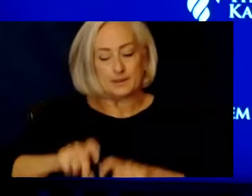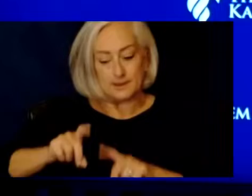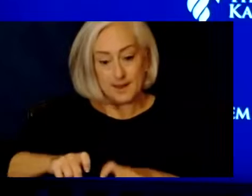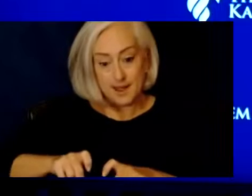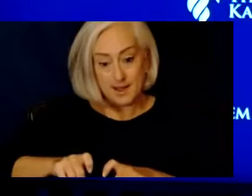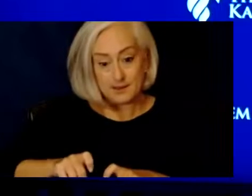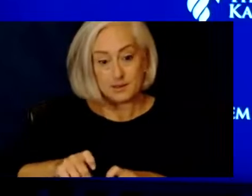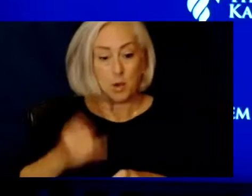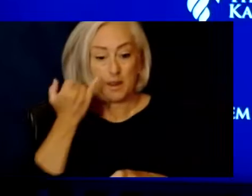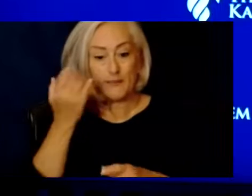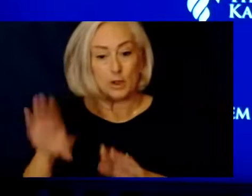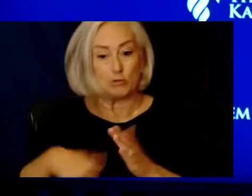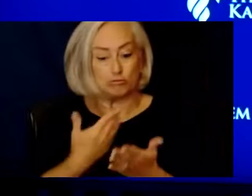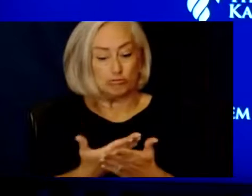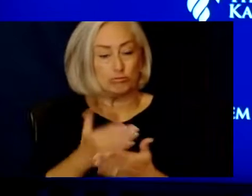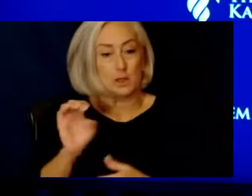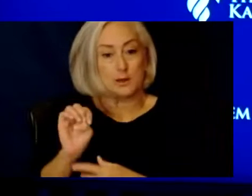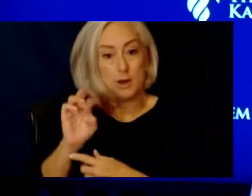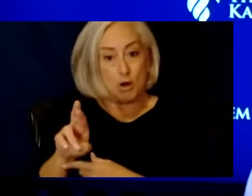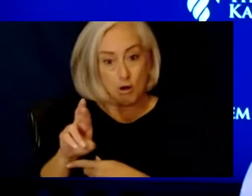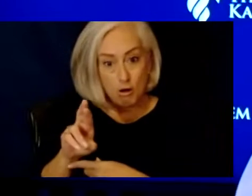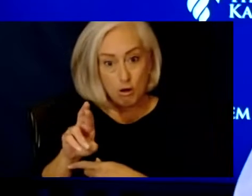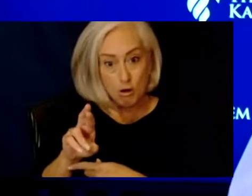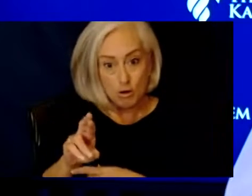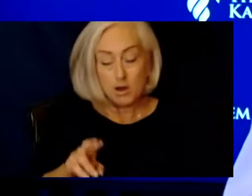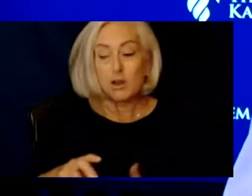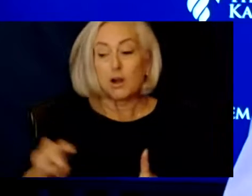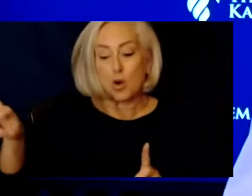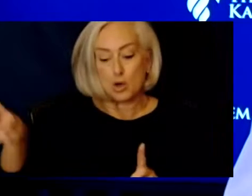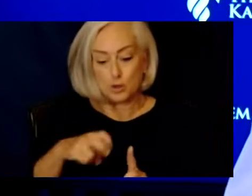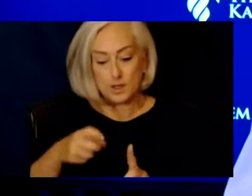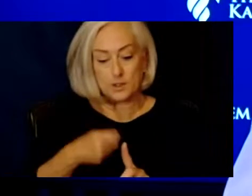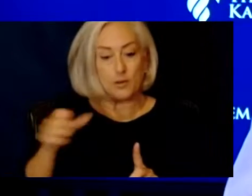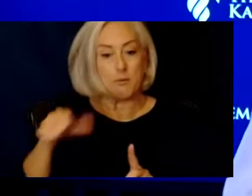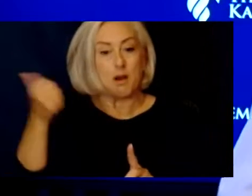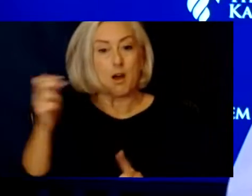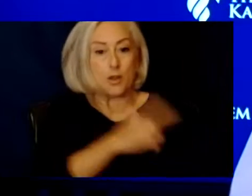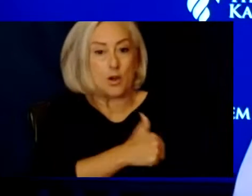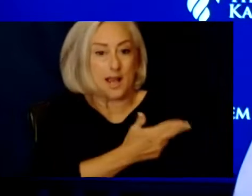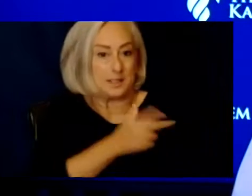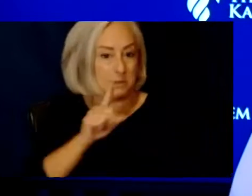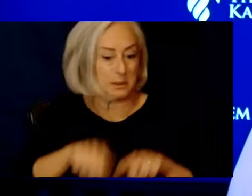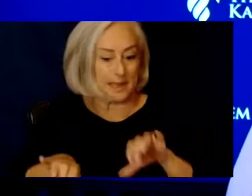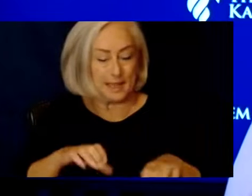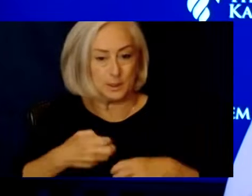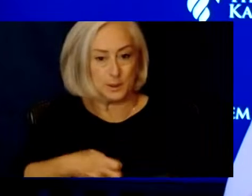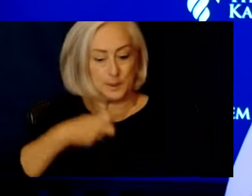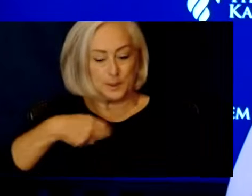the hospital from like an outside clinic who doesn't have the ability to do a spinal tap, then